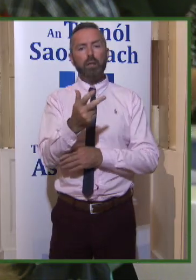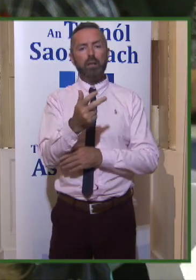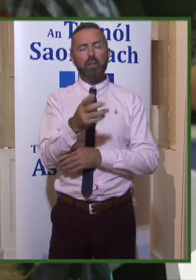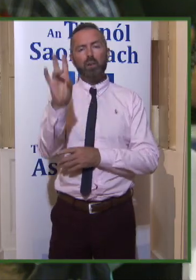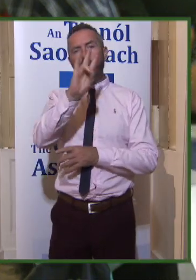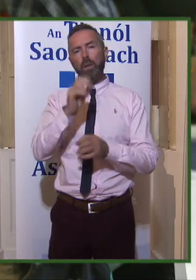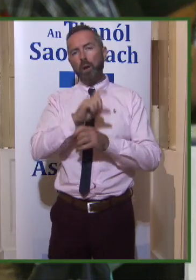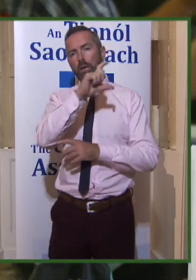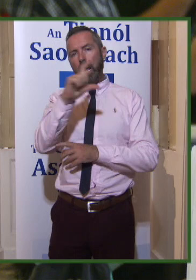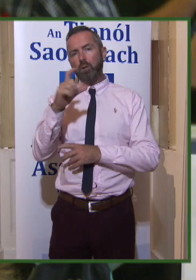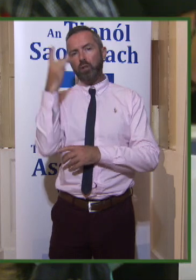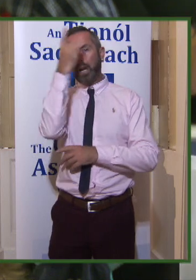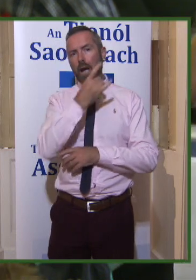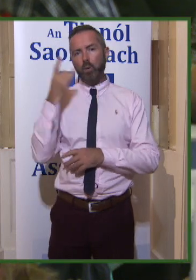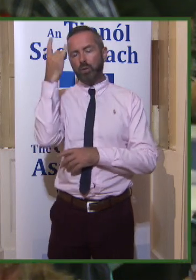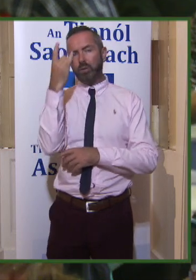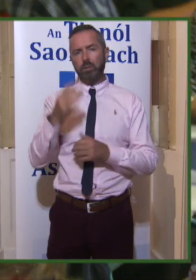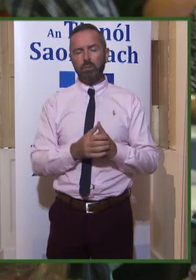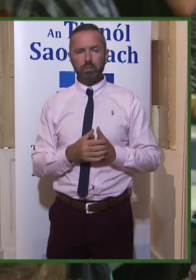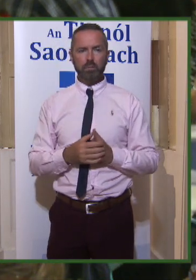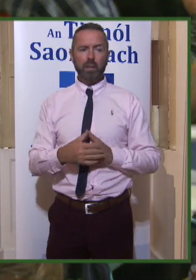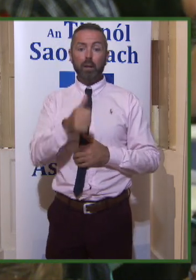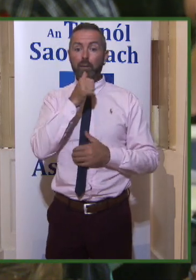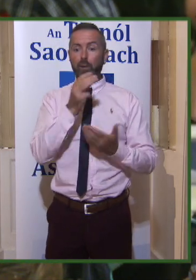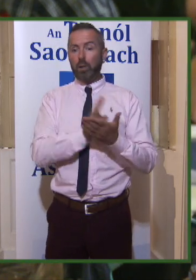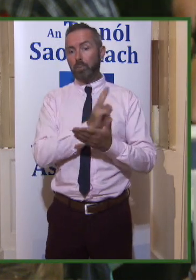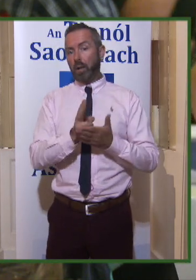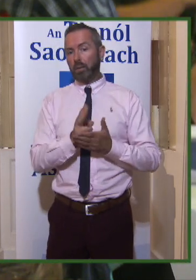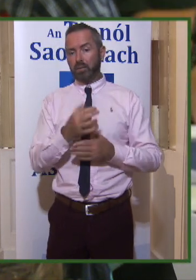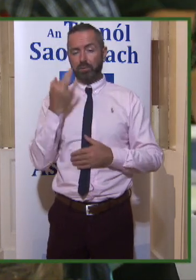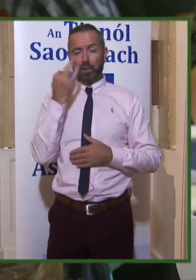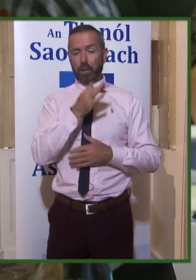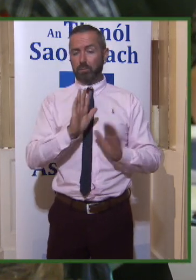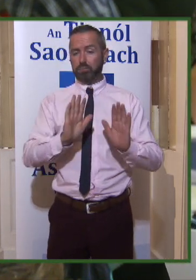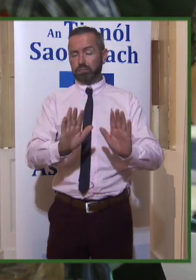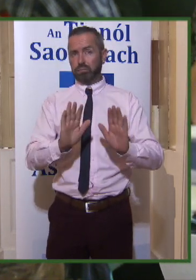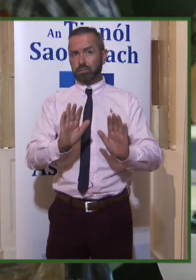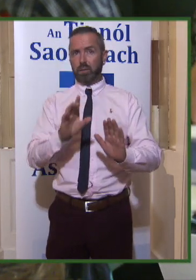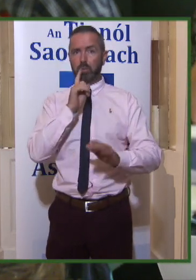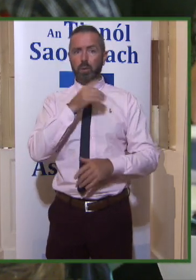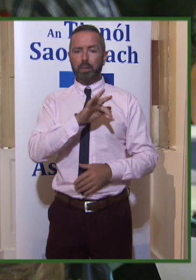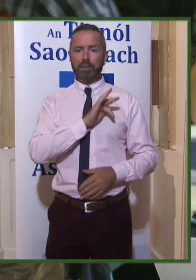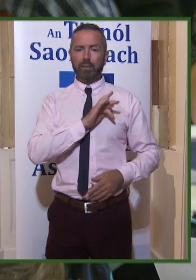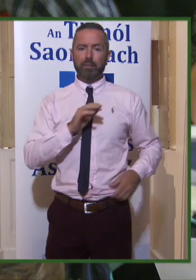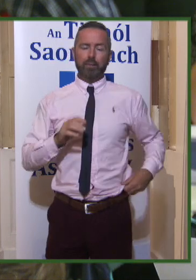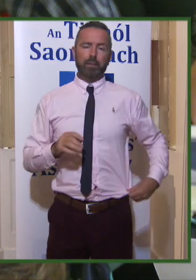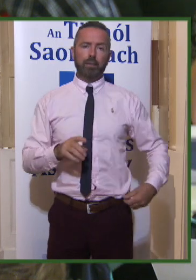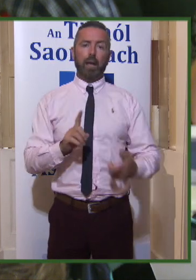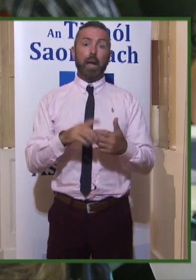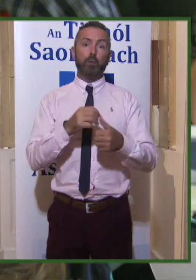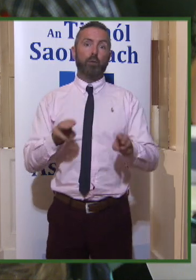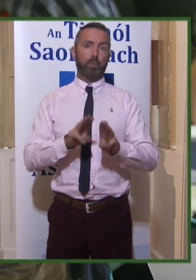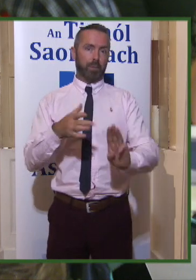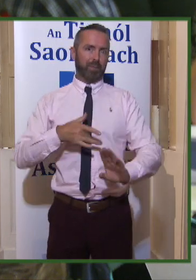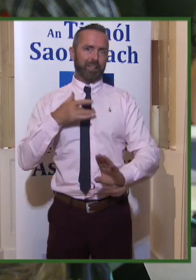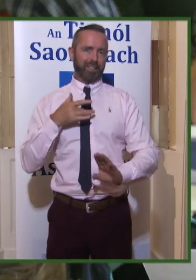hours. So the first part was fine, but I and some others at this table